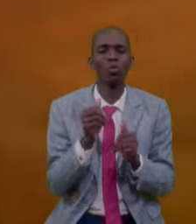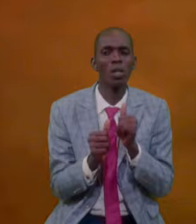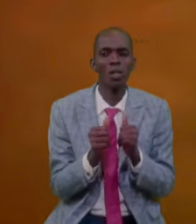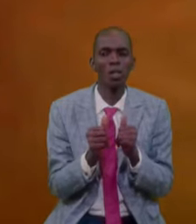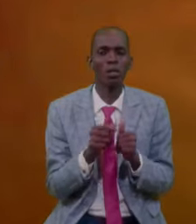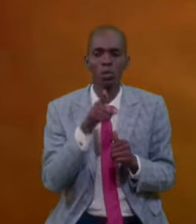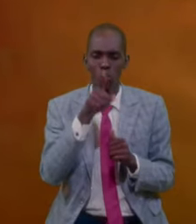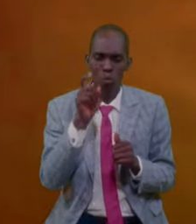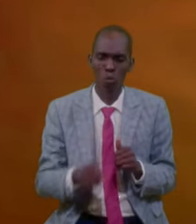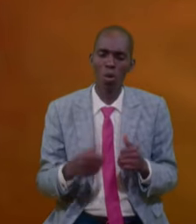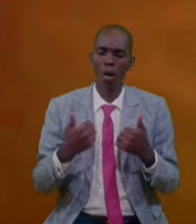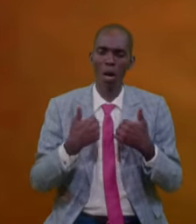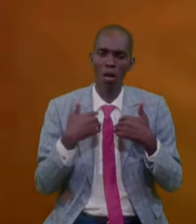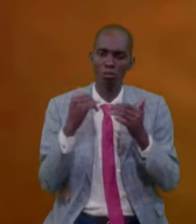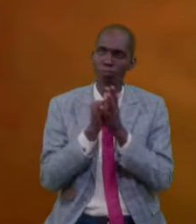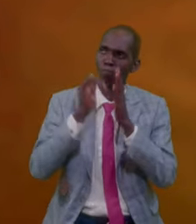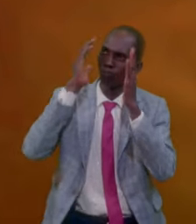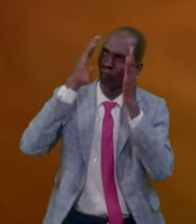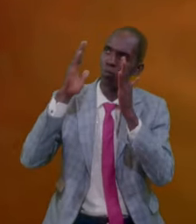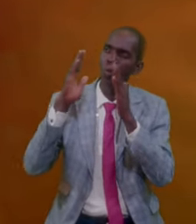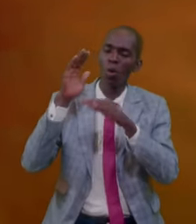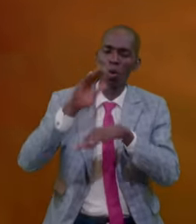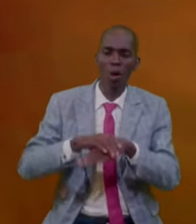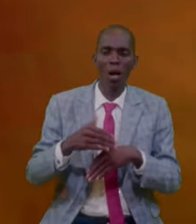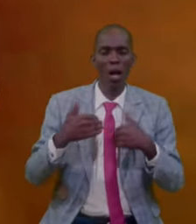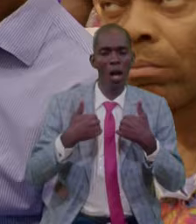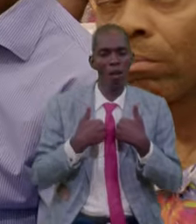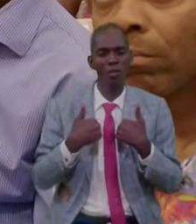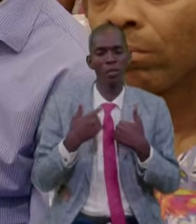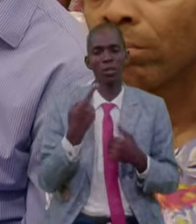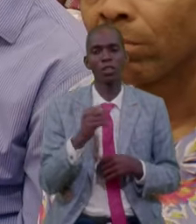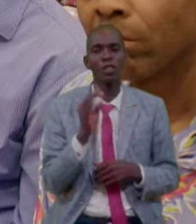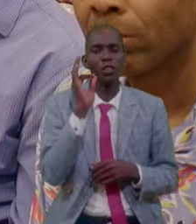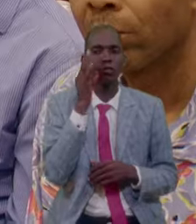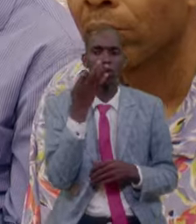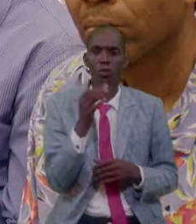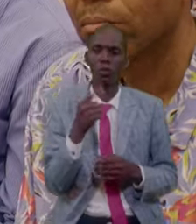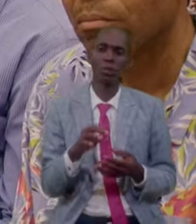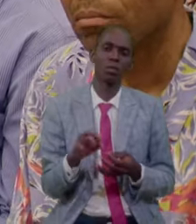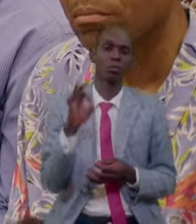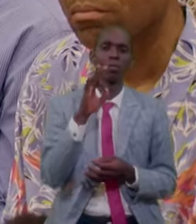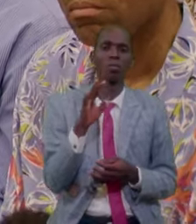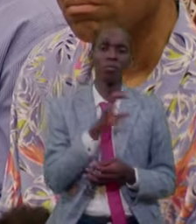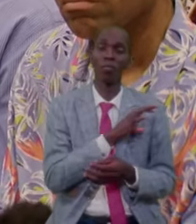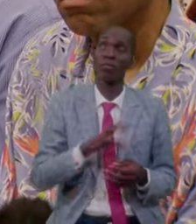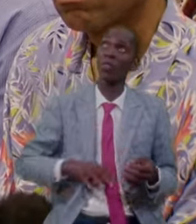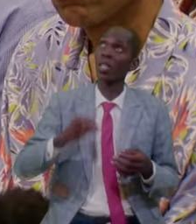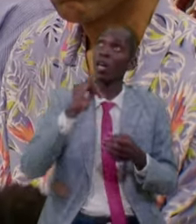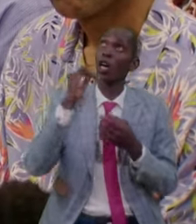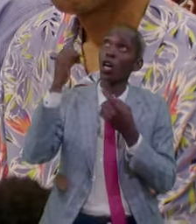the fruit of the Spirit. Christ is coming, and he may come